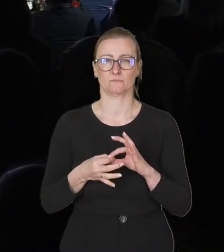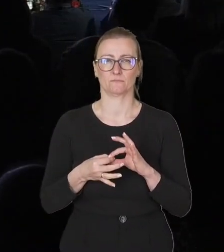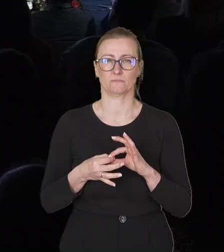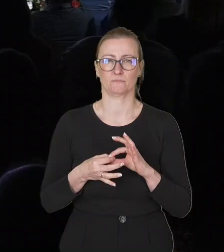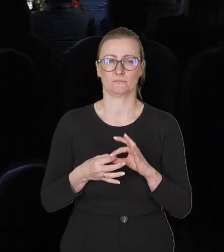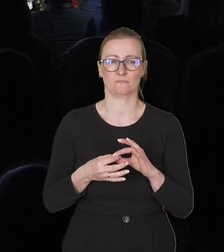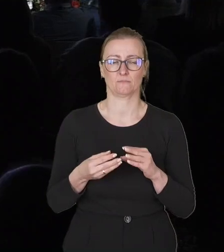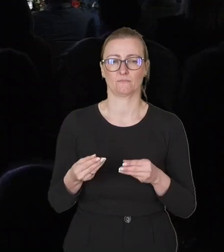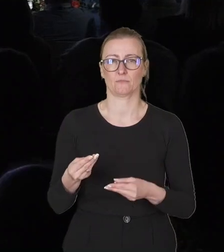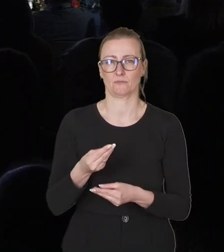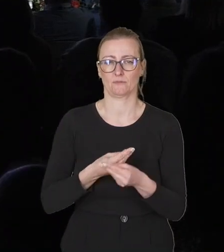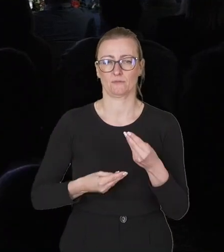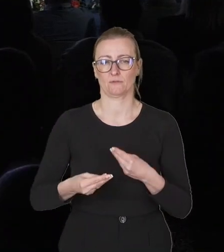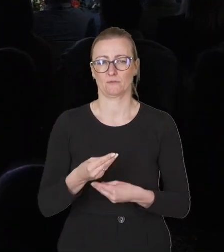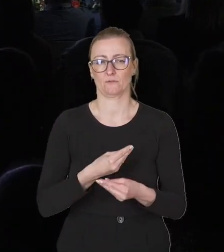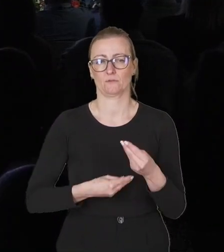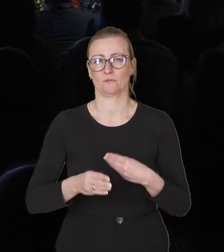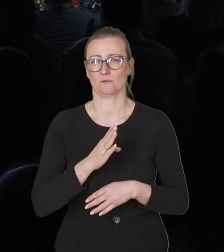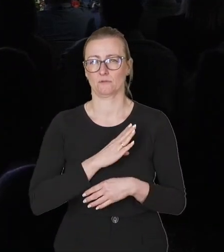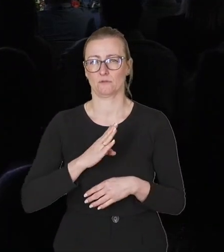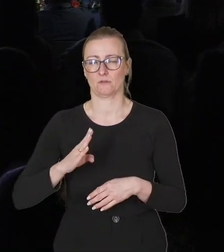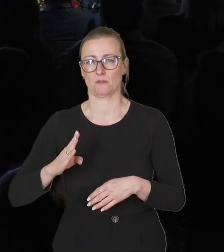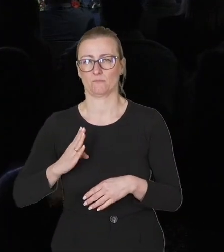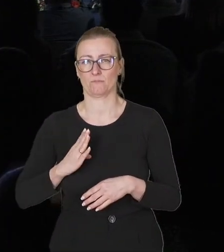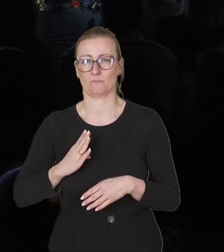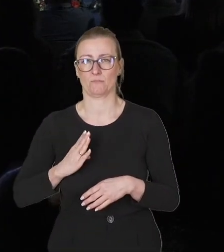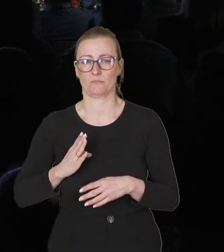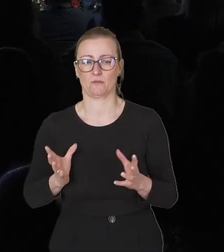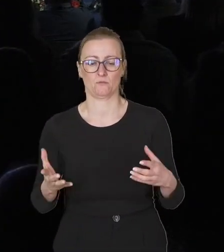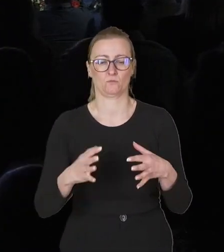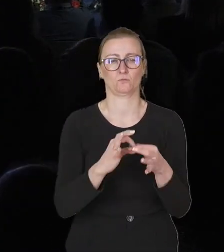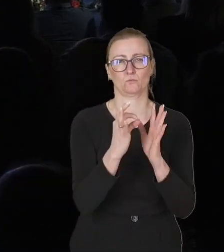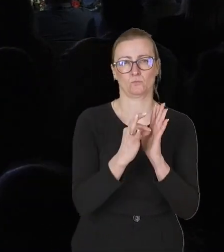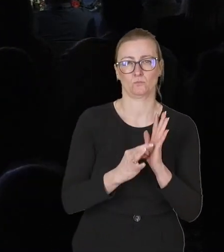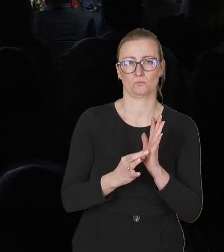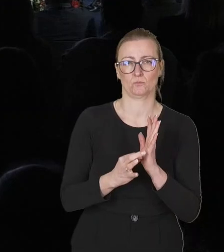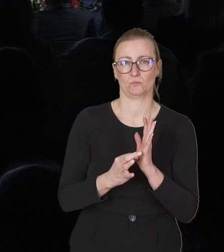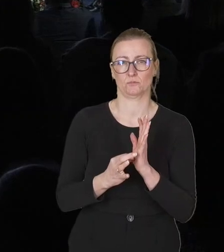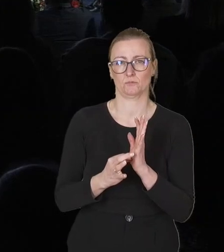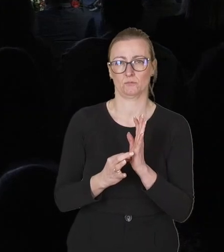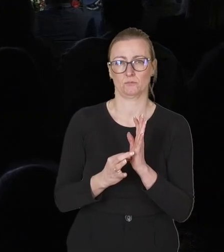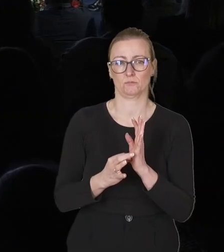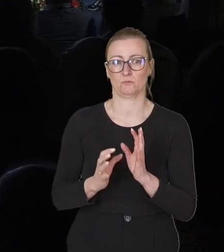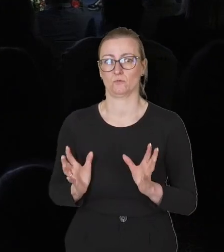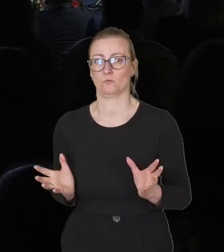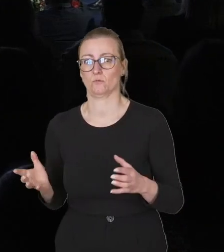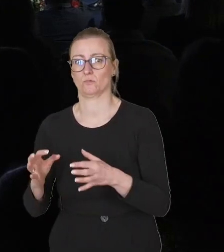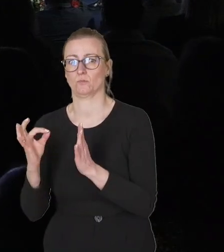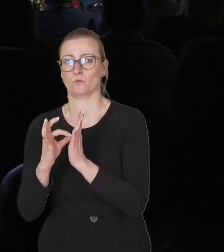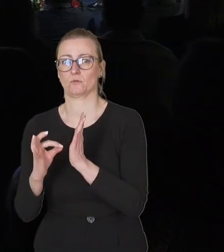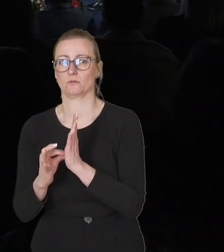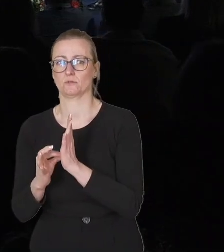common interest, single market, how you can bring it together? Is there any answer already for this, or this is